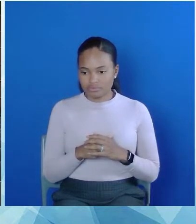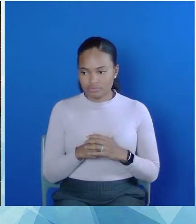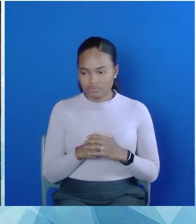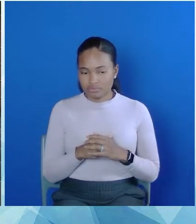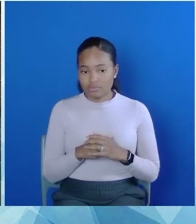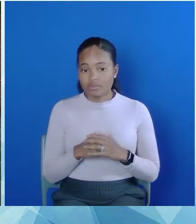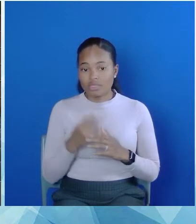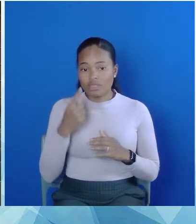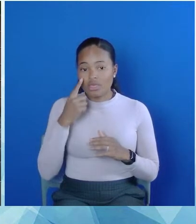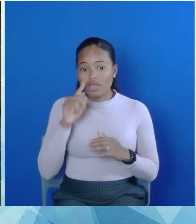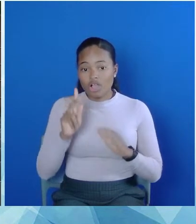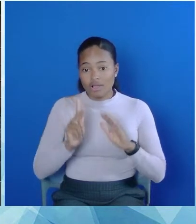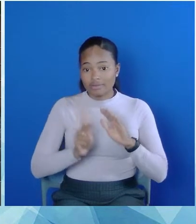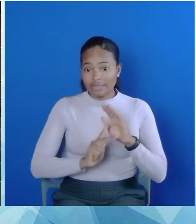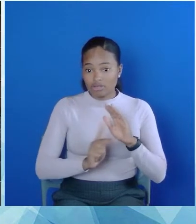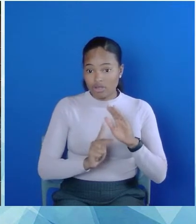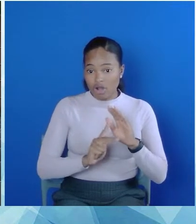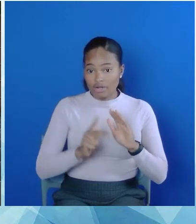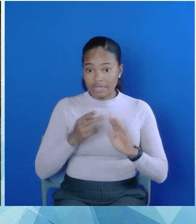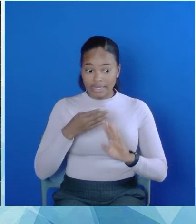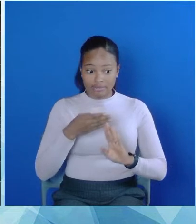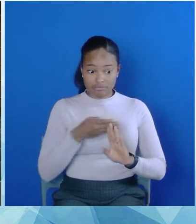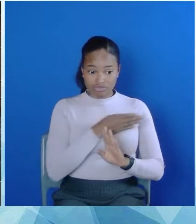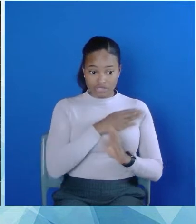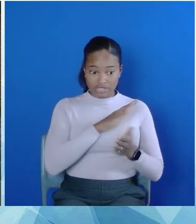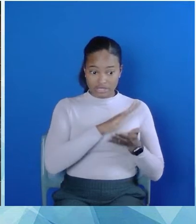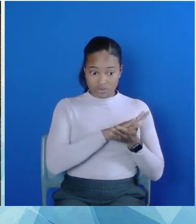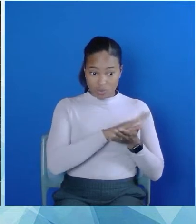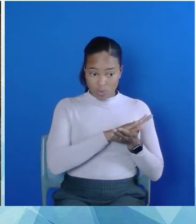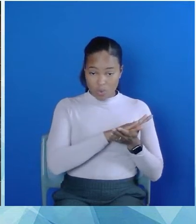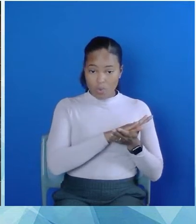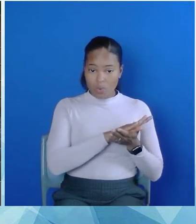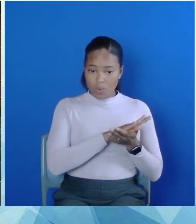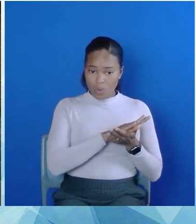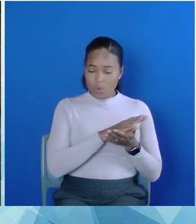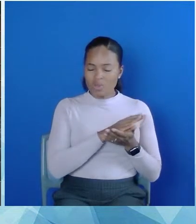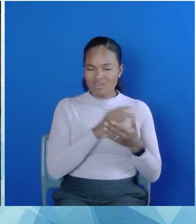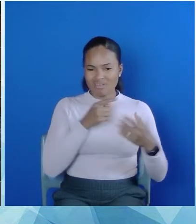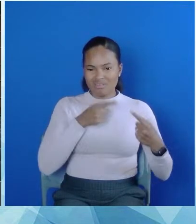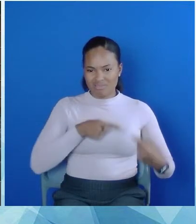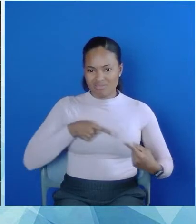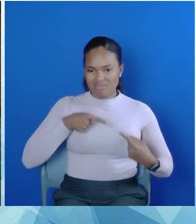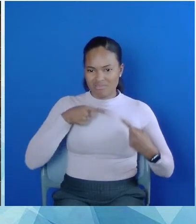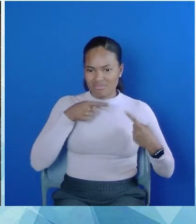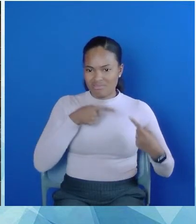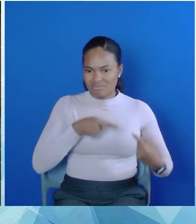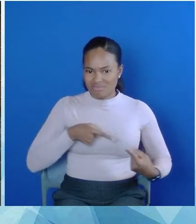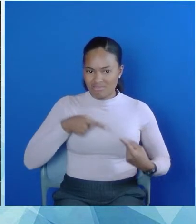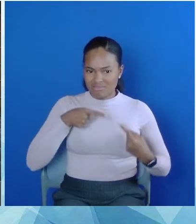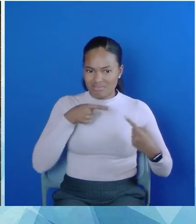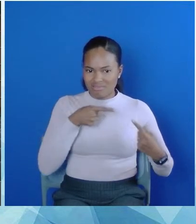for kindergarten and preschool, we have had a significant struggle.